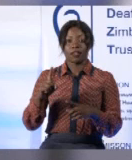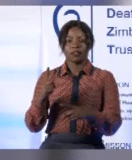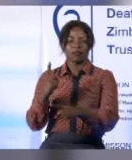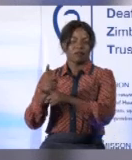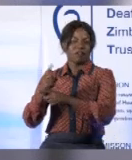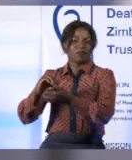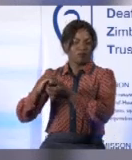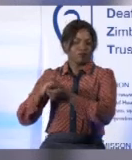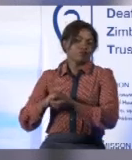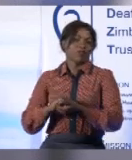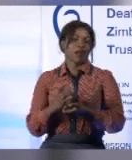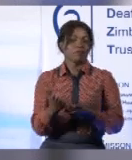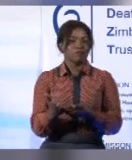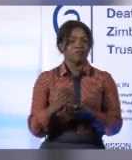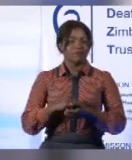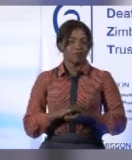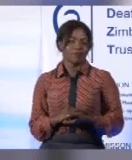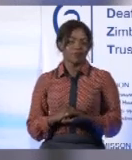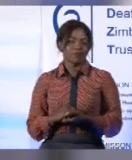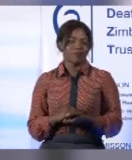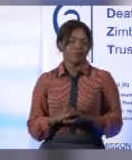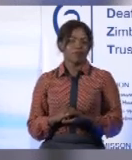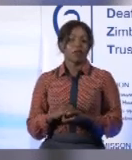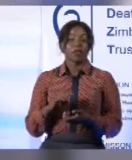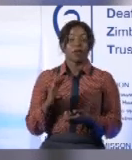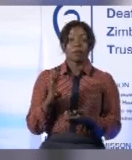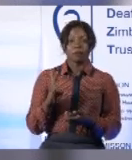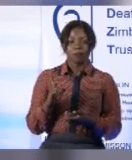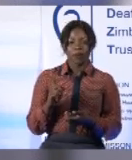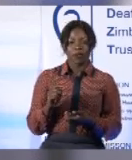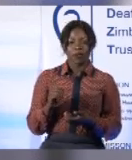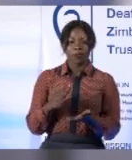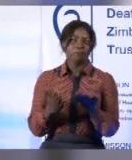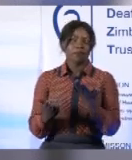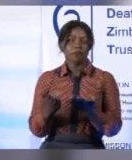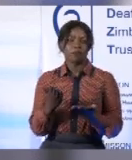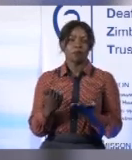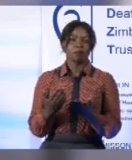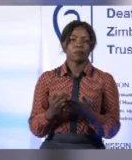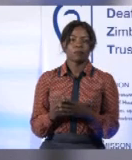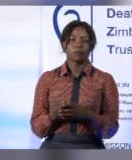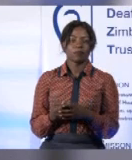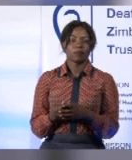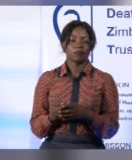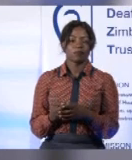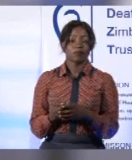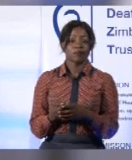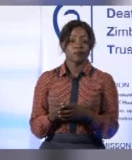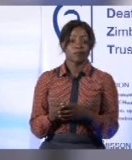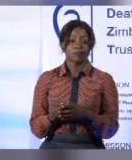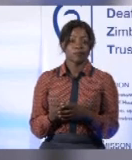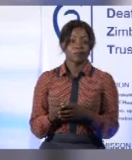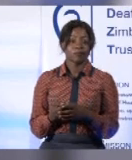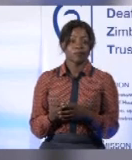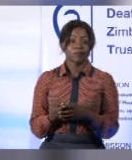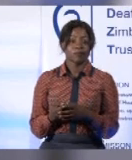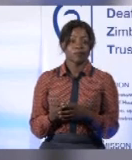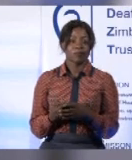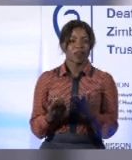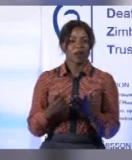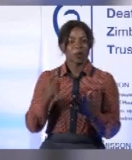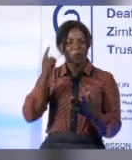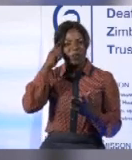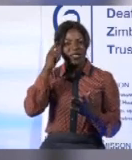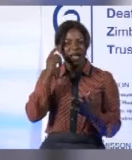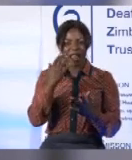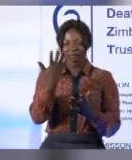But the best way I can answer you is for a period, or I have my maximum number, like I can